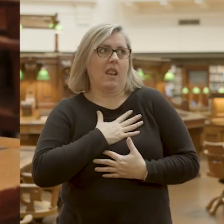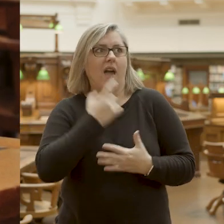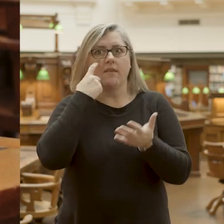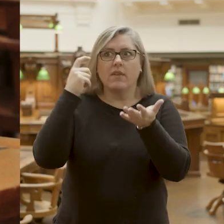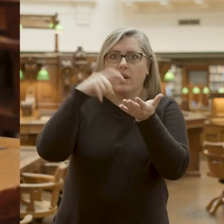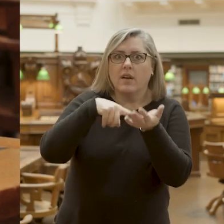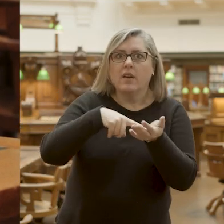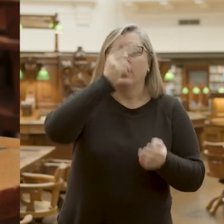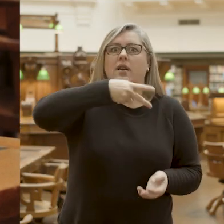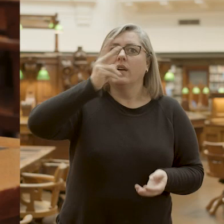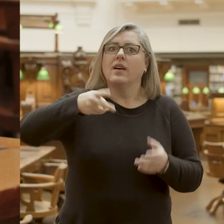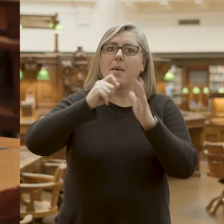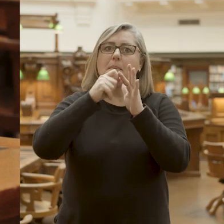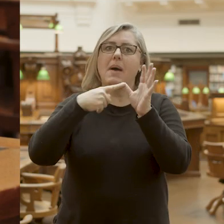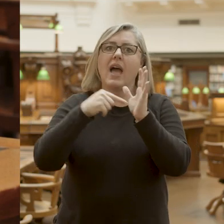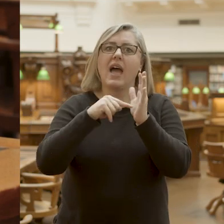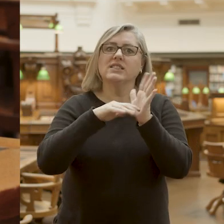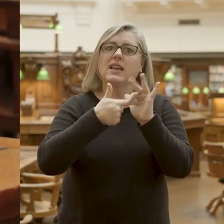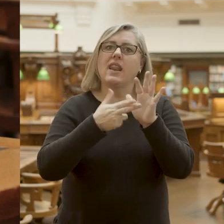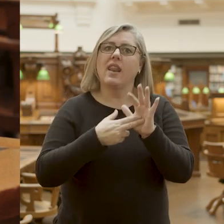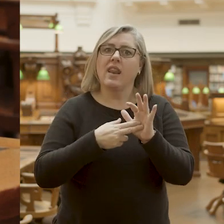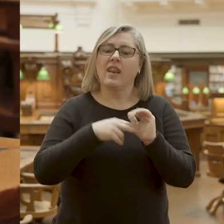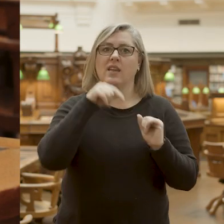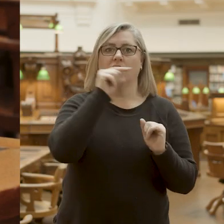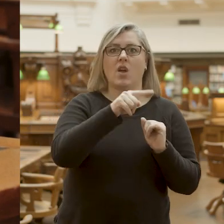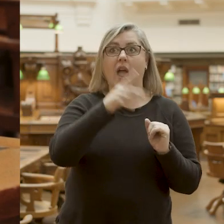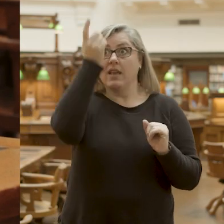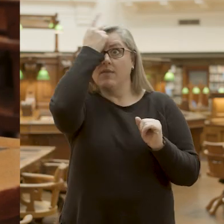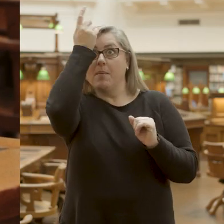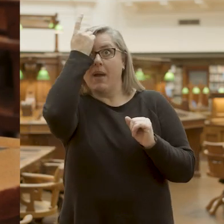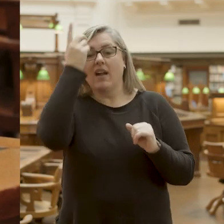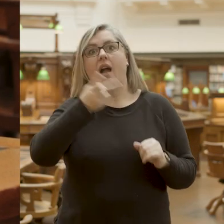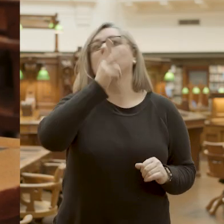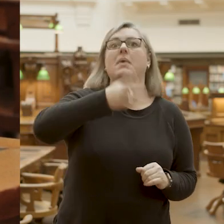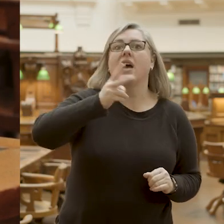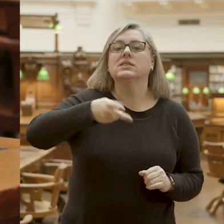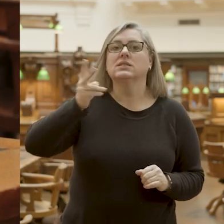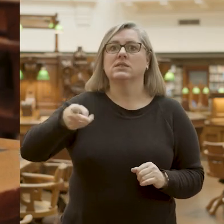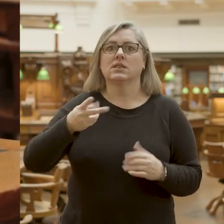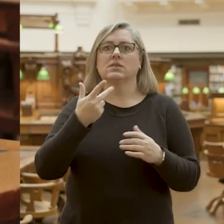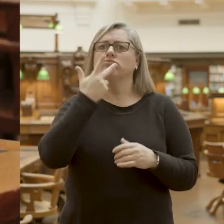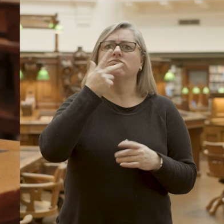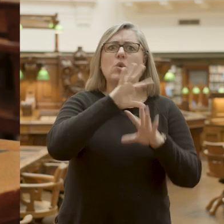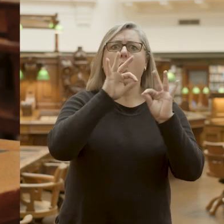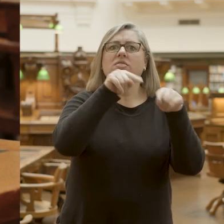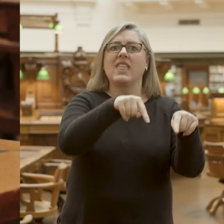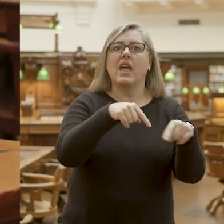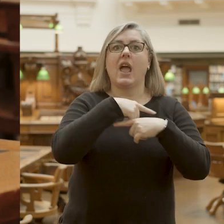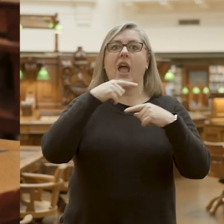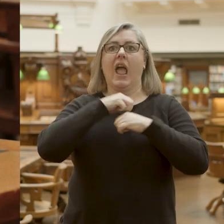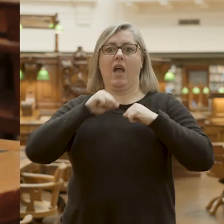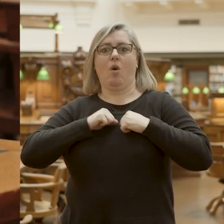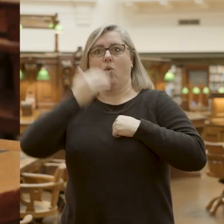patterns and we love making up patterns even if that pattern isn't there. For example, there is what is